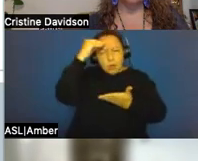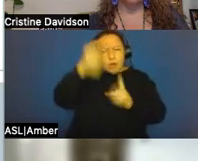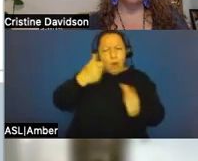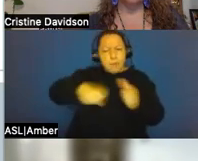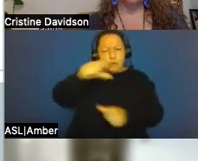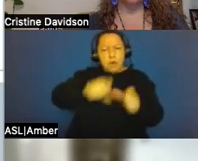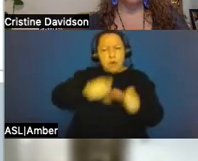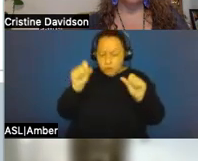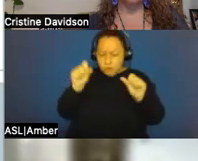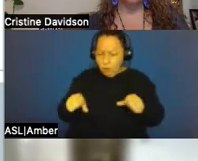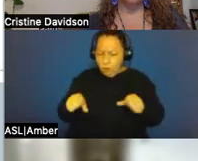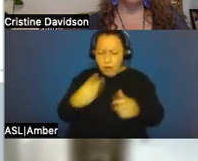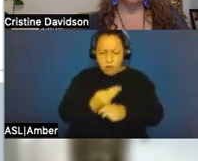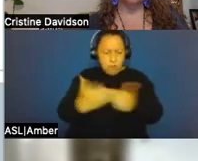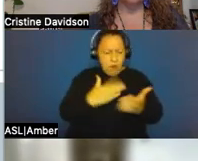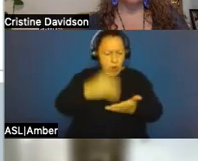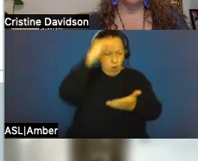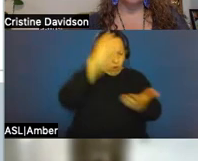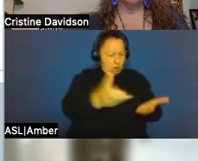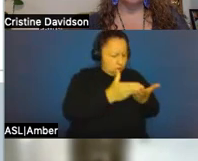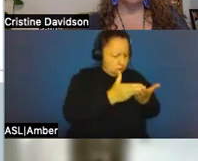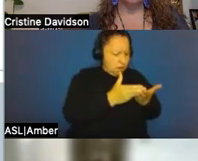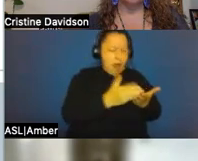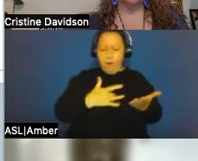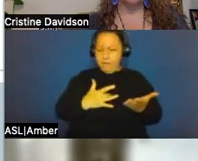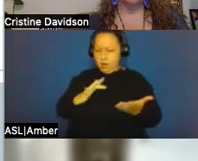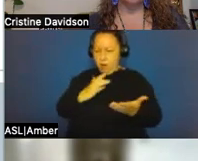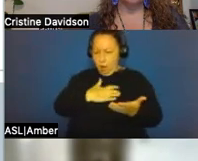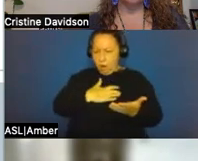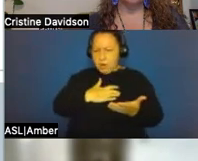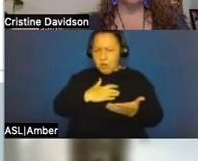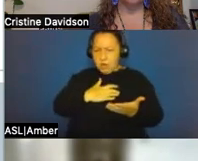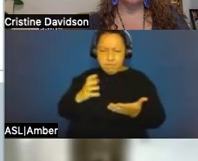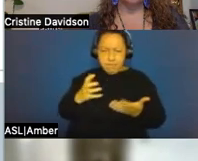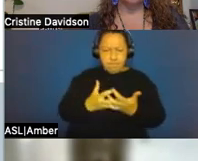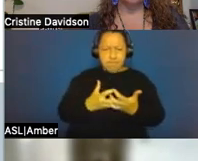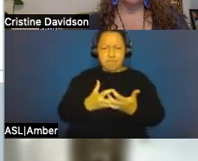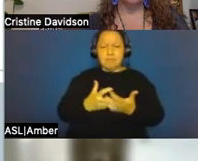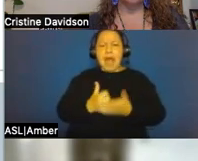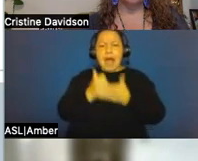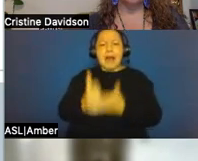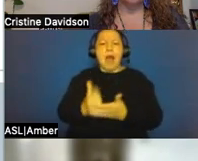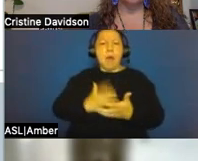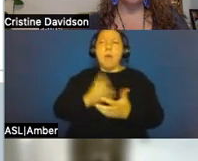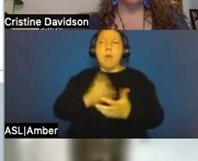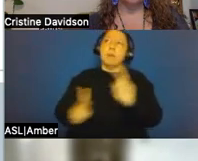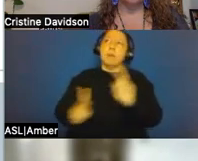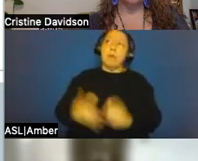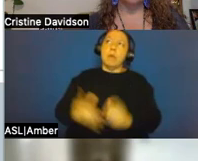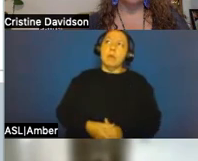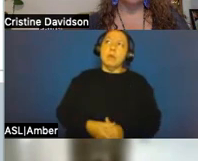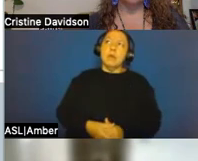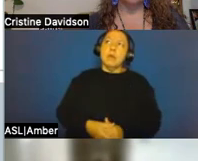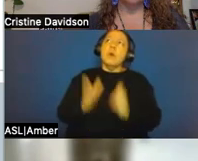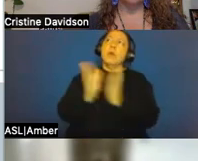take what we learn and what we feel in our heart is right and help our people. We ask that you be a part of